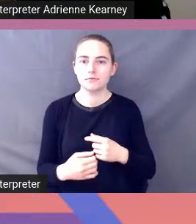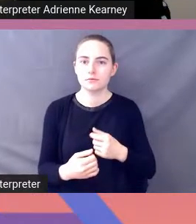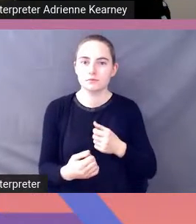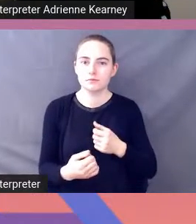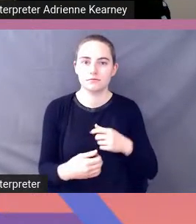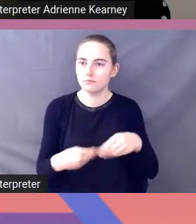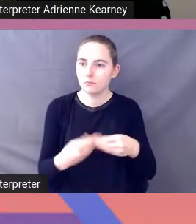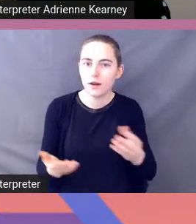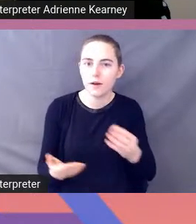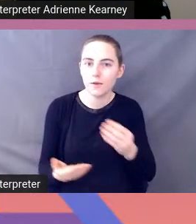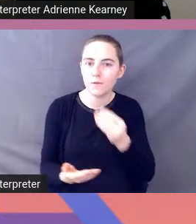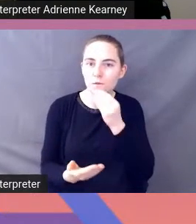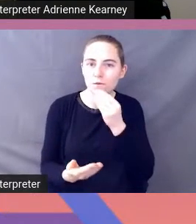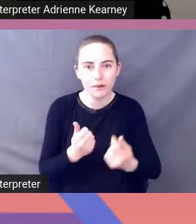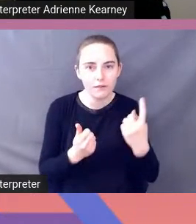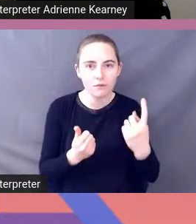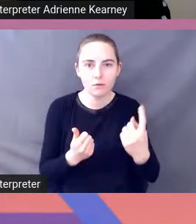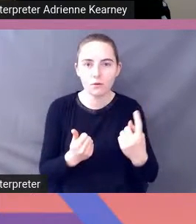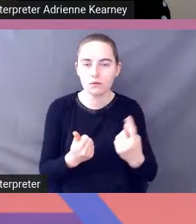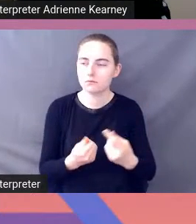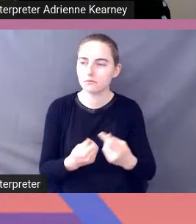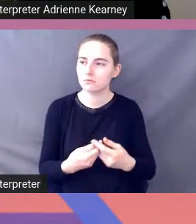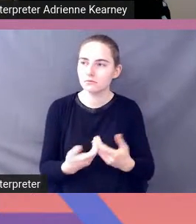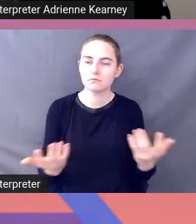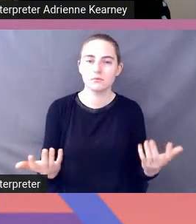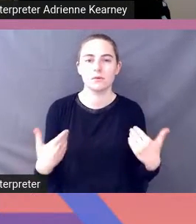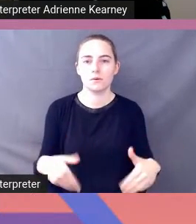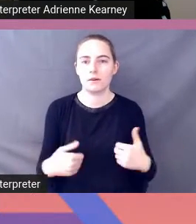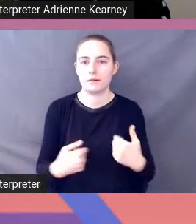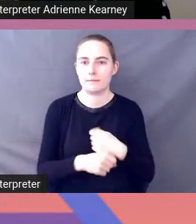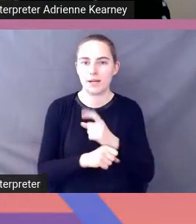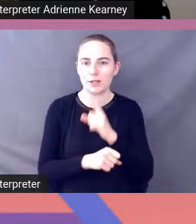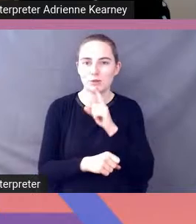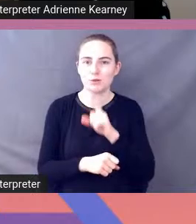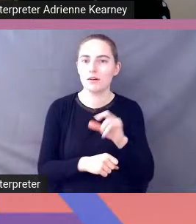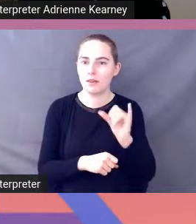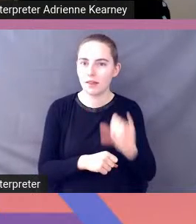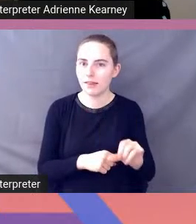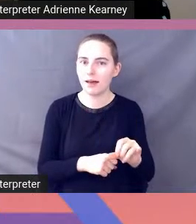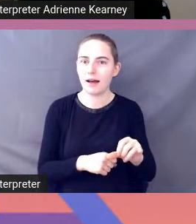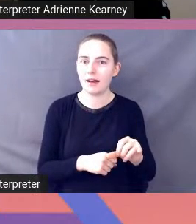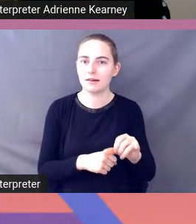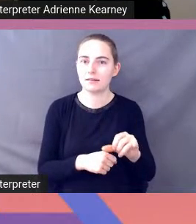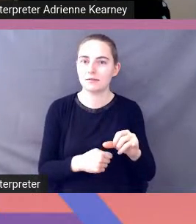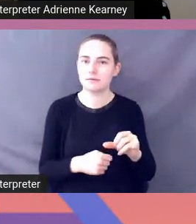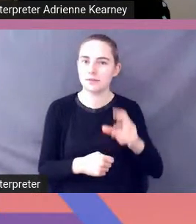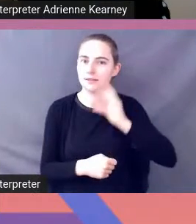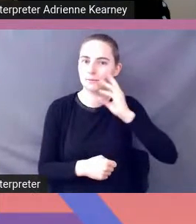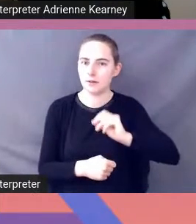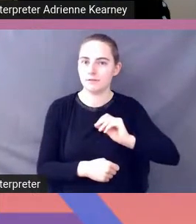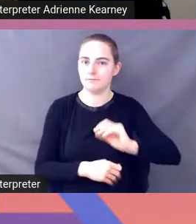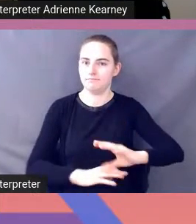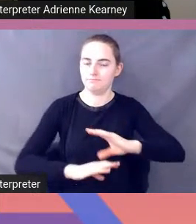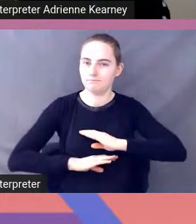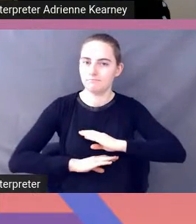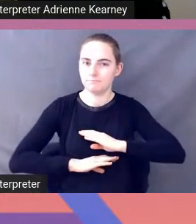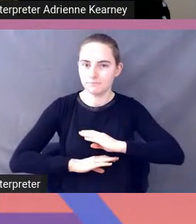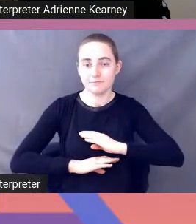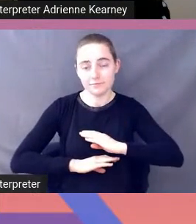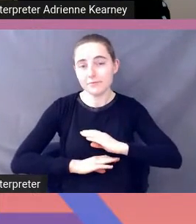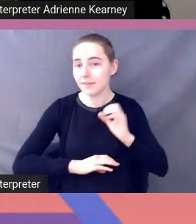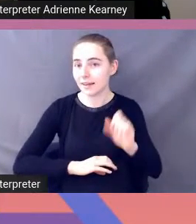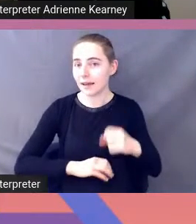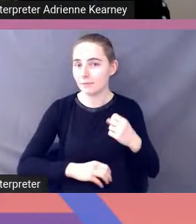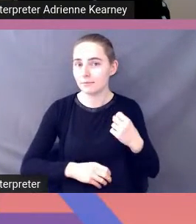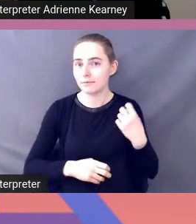taking place. And like, it can be very hard to bring a community community together to do that. So